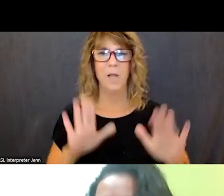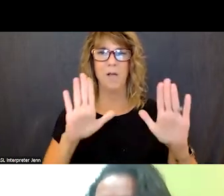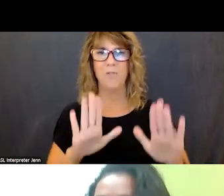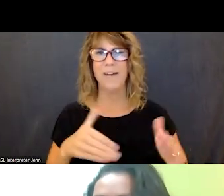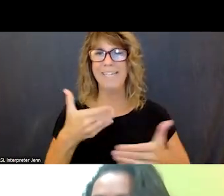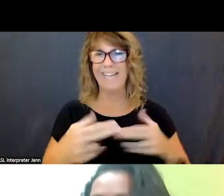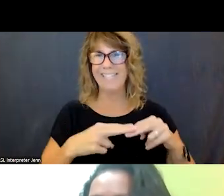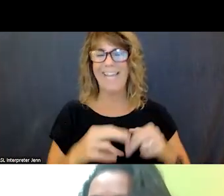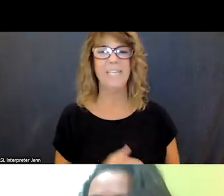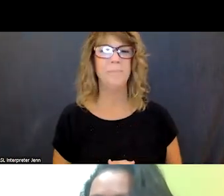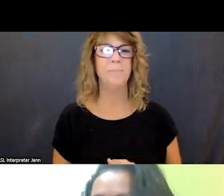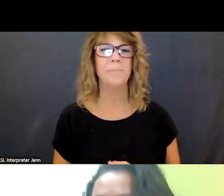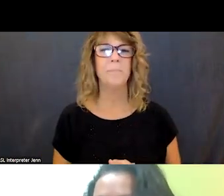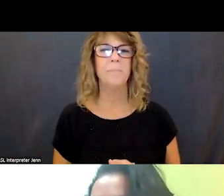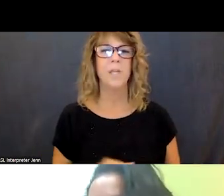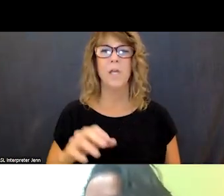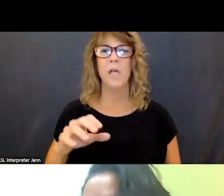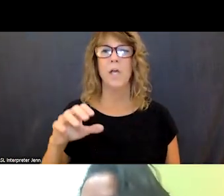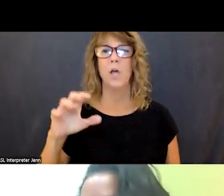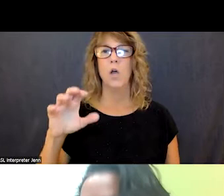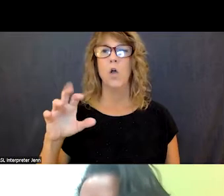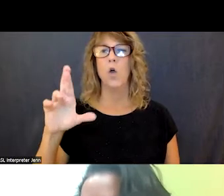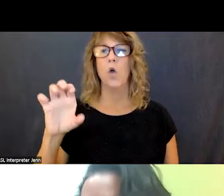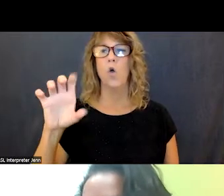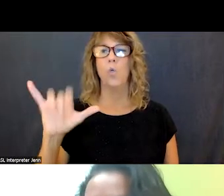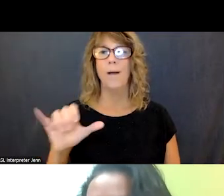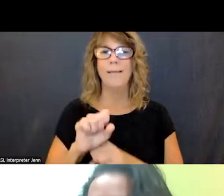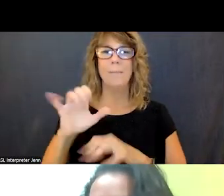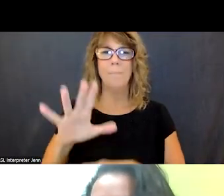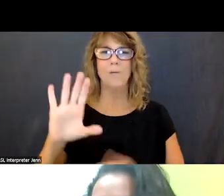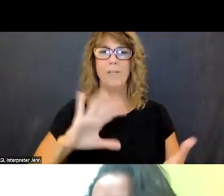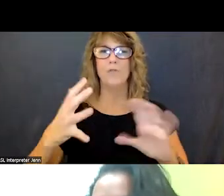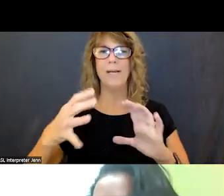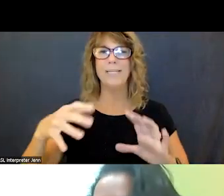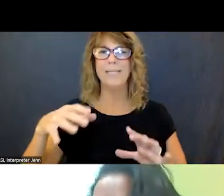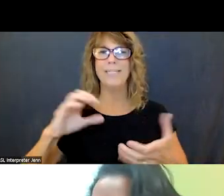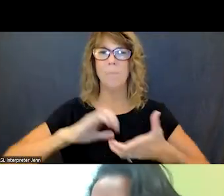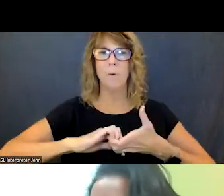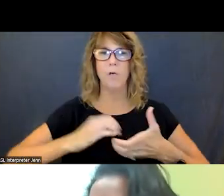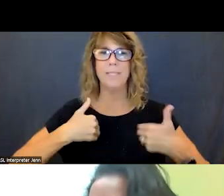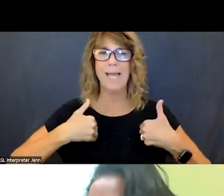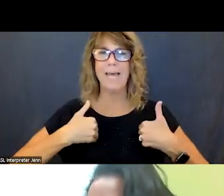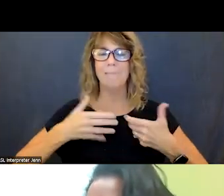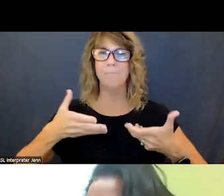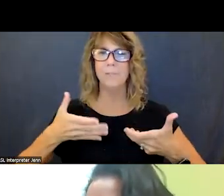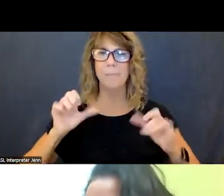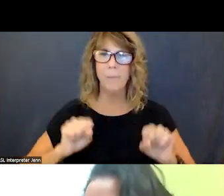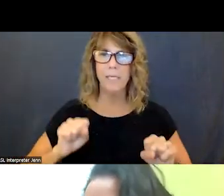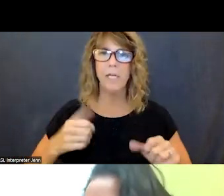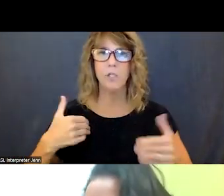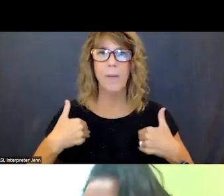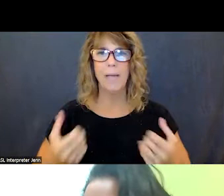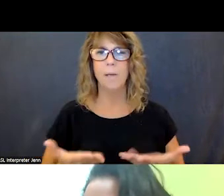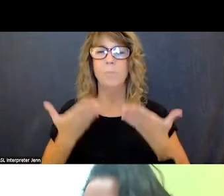terrific. Rocky Mountain Crisis Partners has had the privilege of providing many programs in the crisis